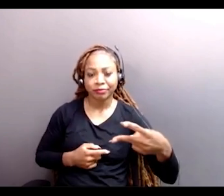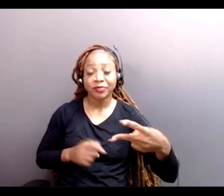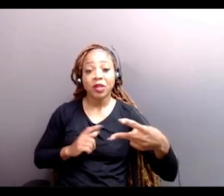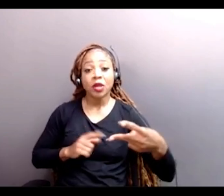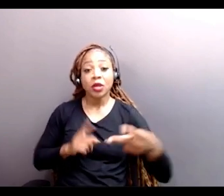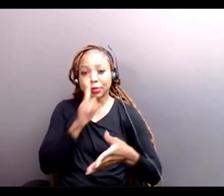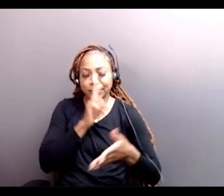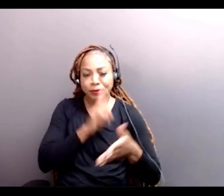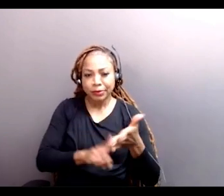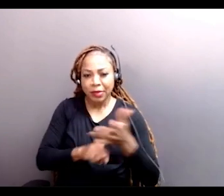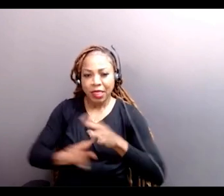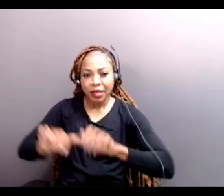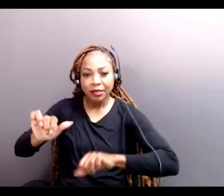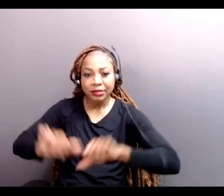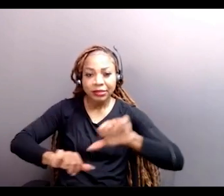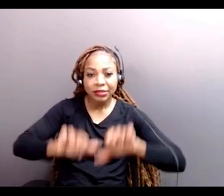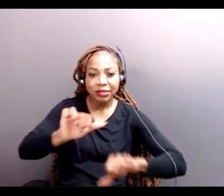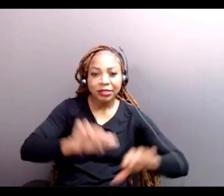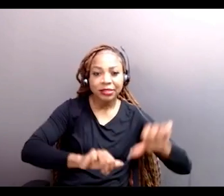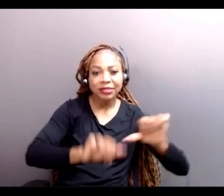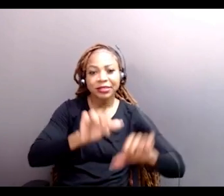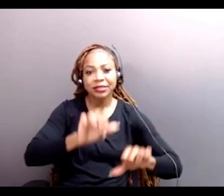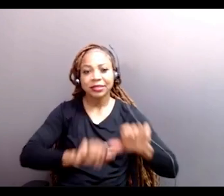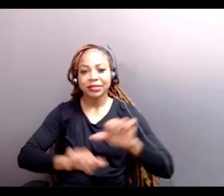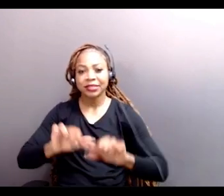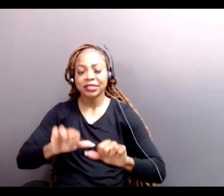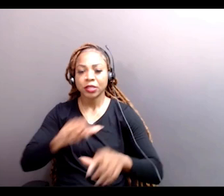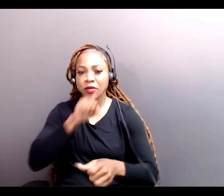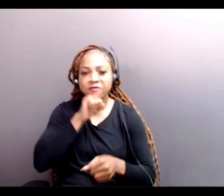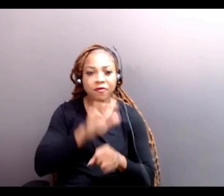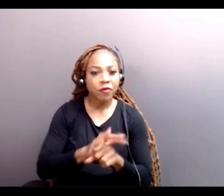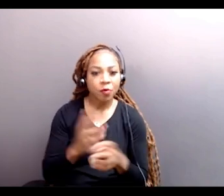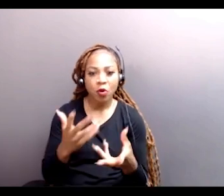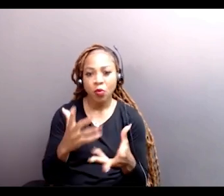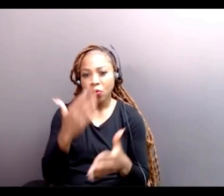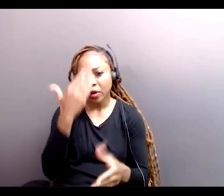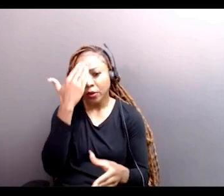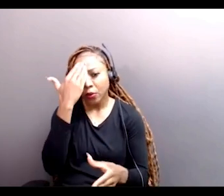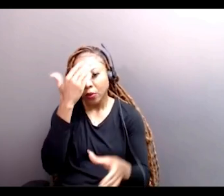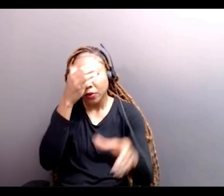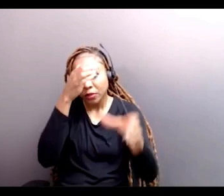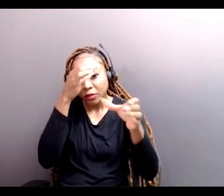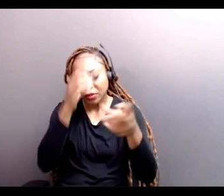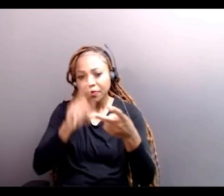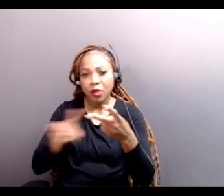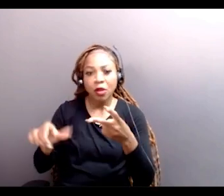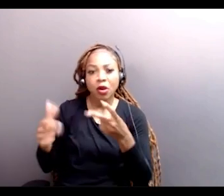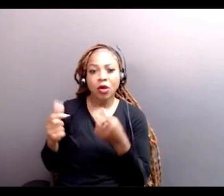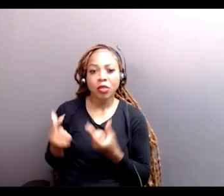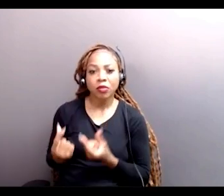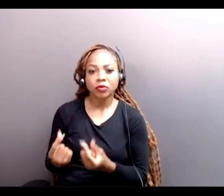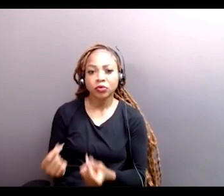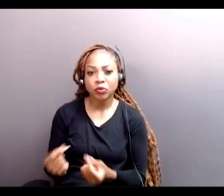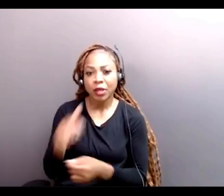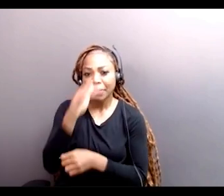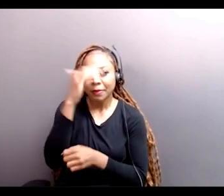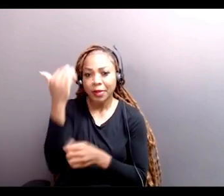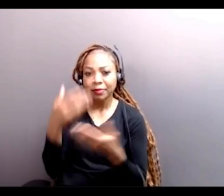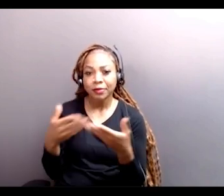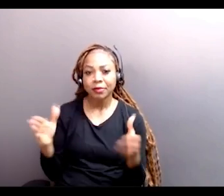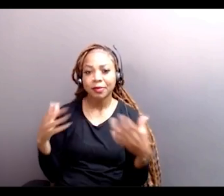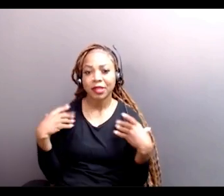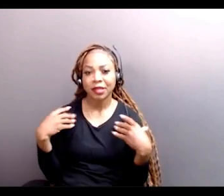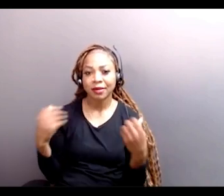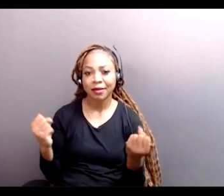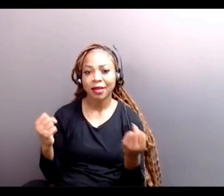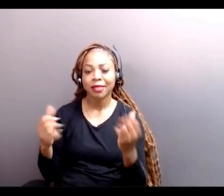we conducted a situational assessment in both disciplines, and it confirmed what we already know. Others have done similar things recently, like the Black Public Health